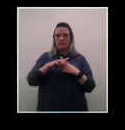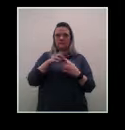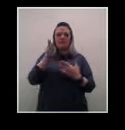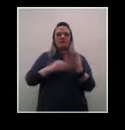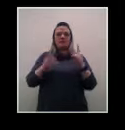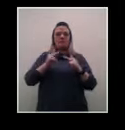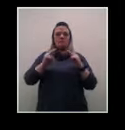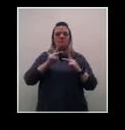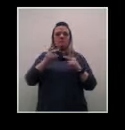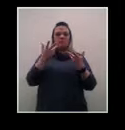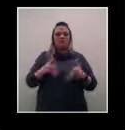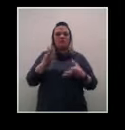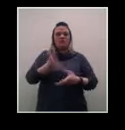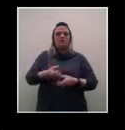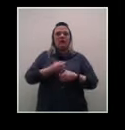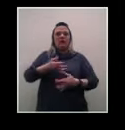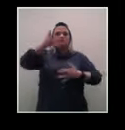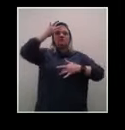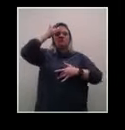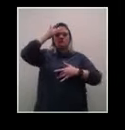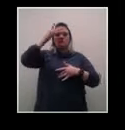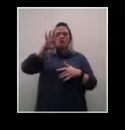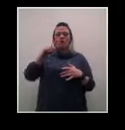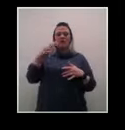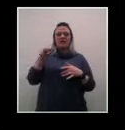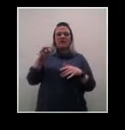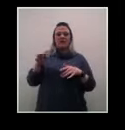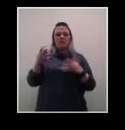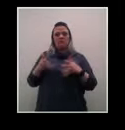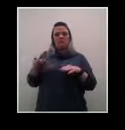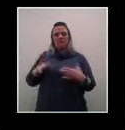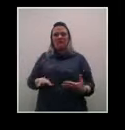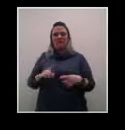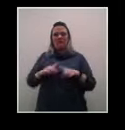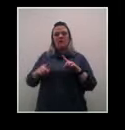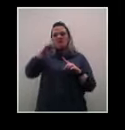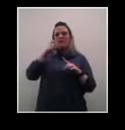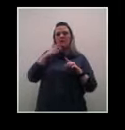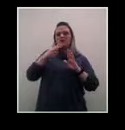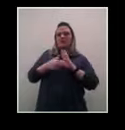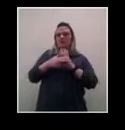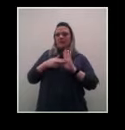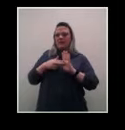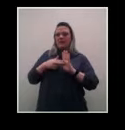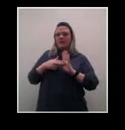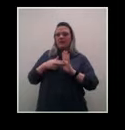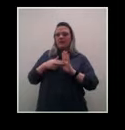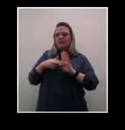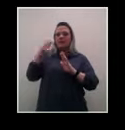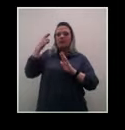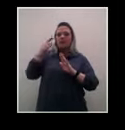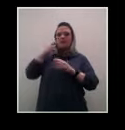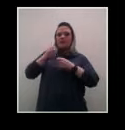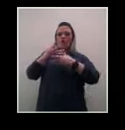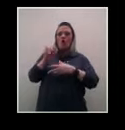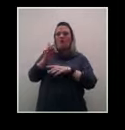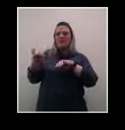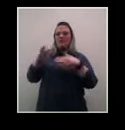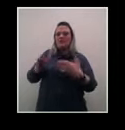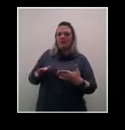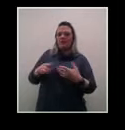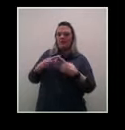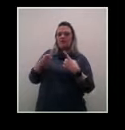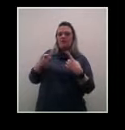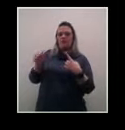have contracted COVID-19 who actually have died, but because the determination of death was they died from their late-stage cancer, not